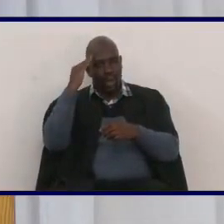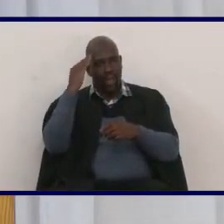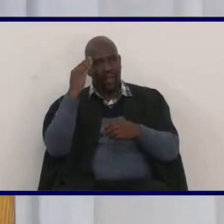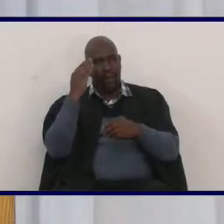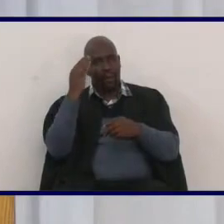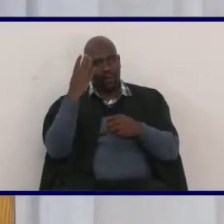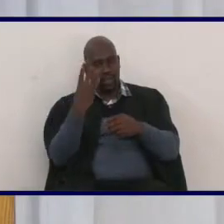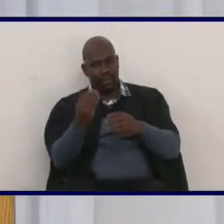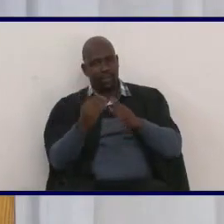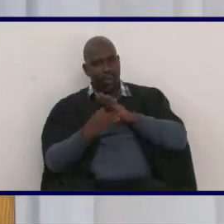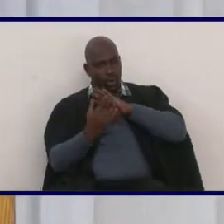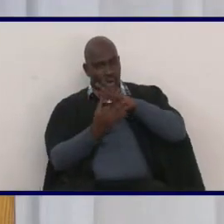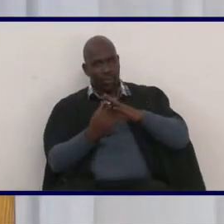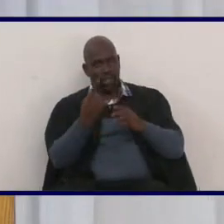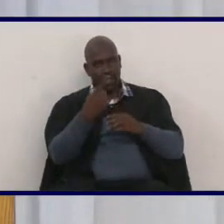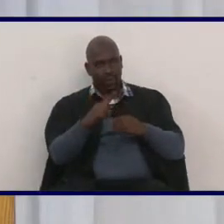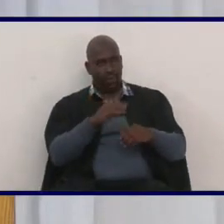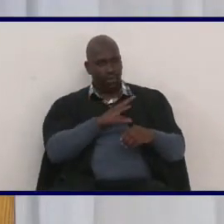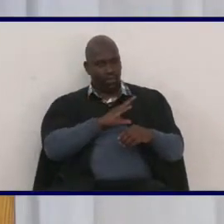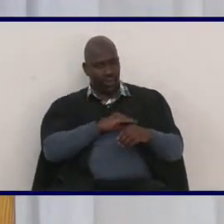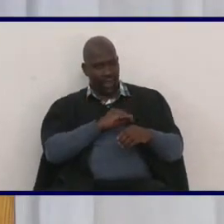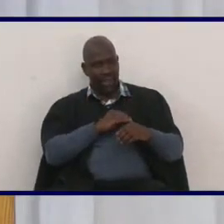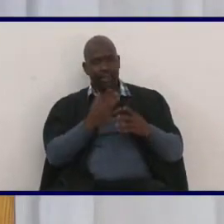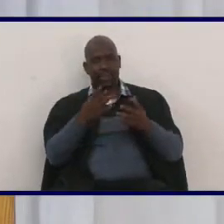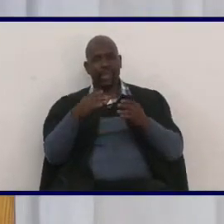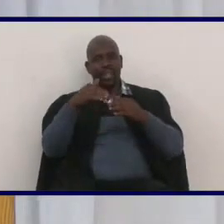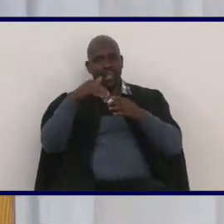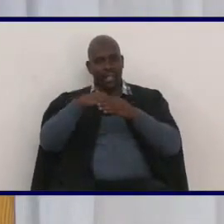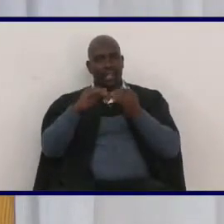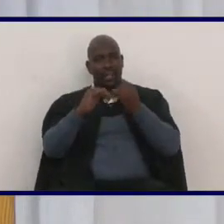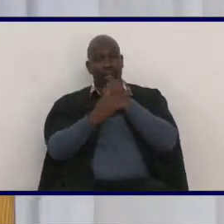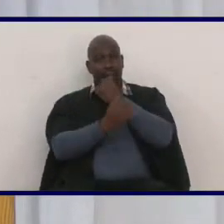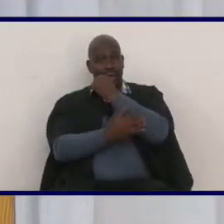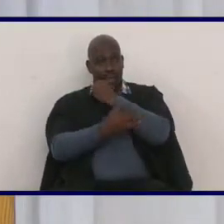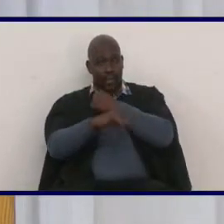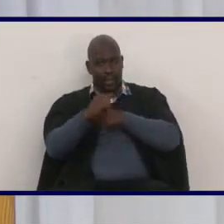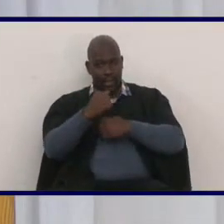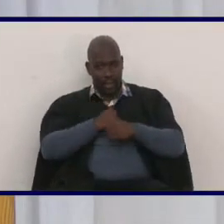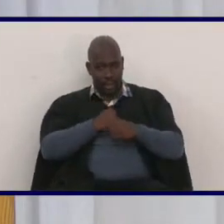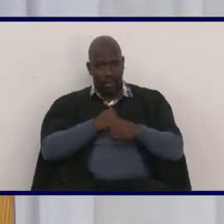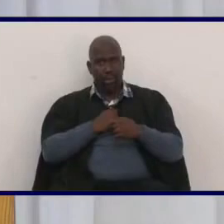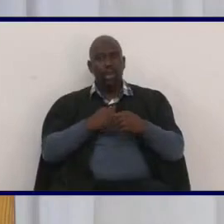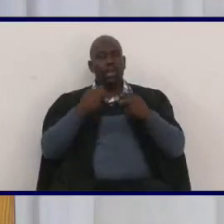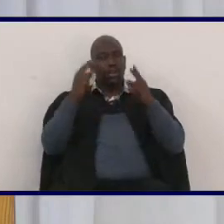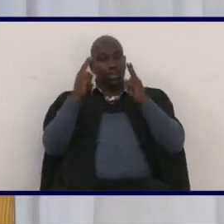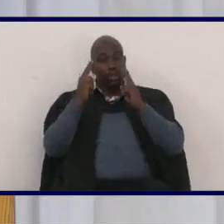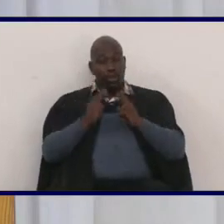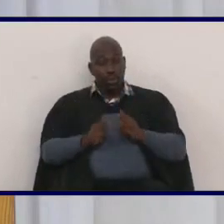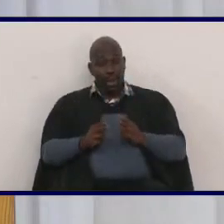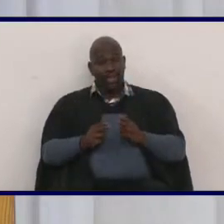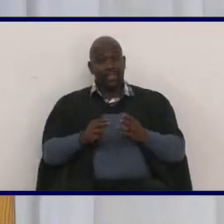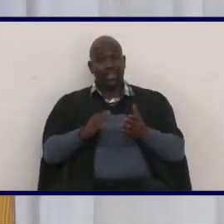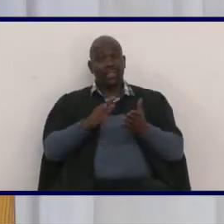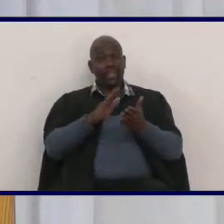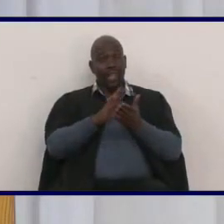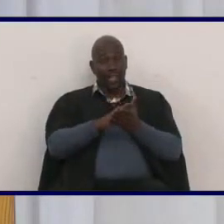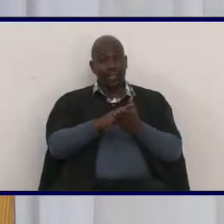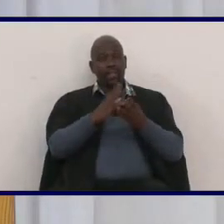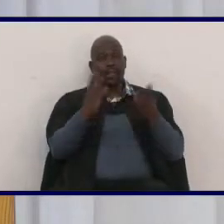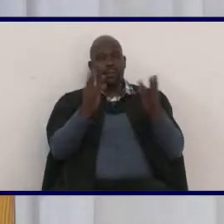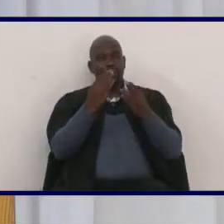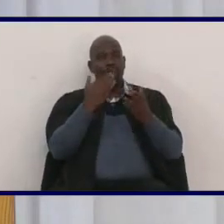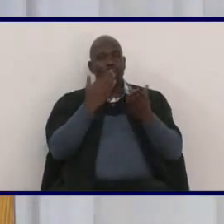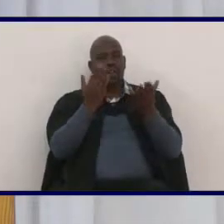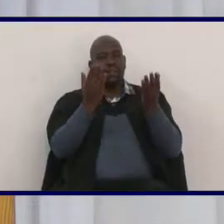Humanities students and scholars and those in the School of Governmental and Social Sciences have particular roles